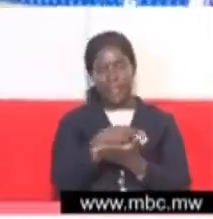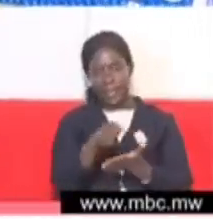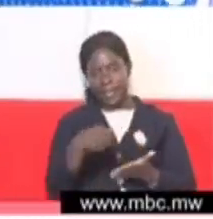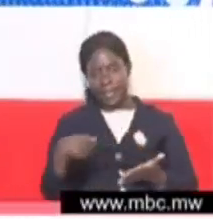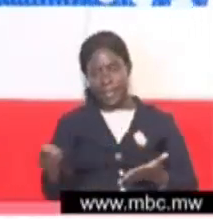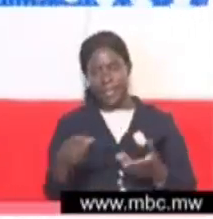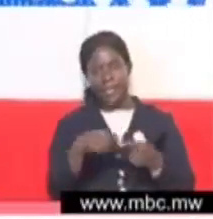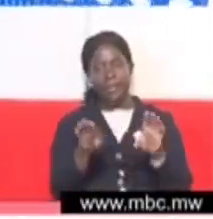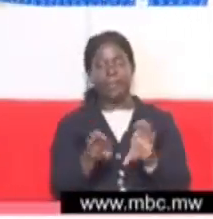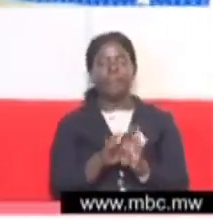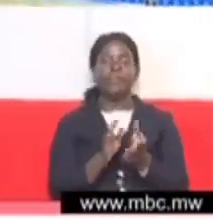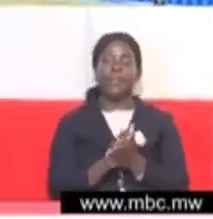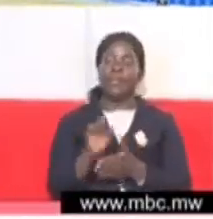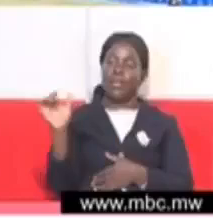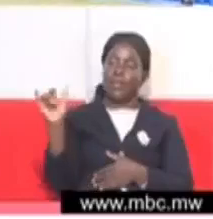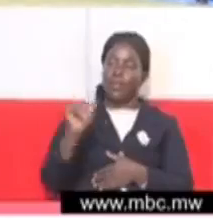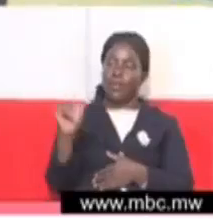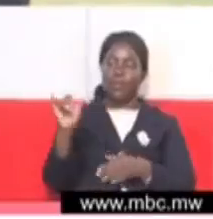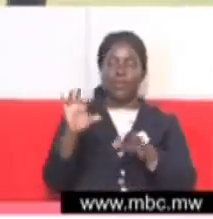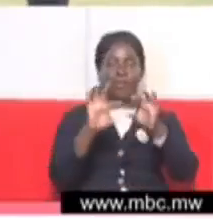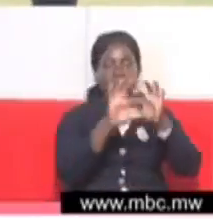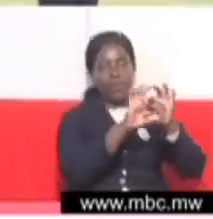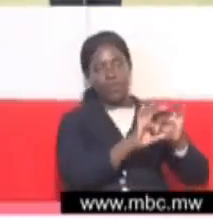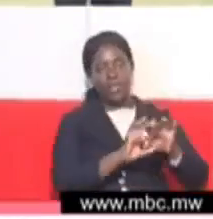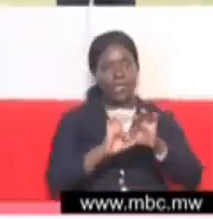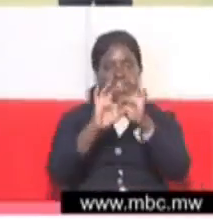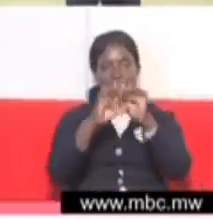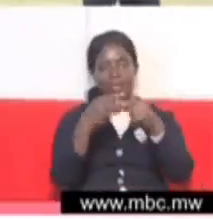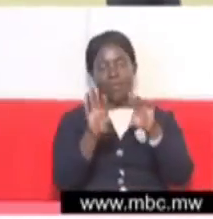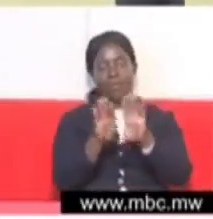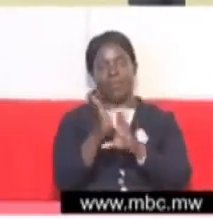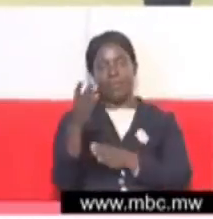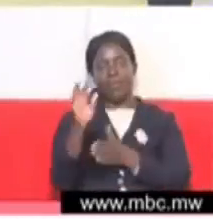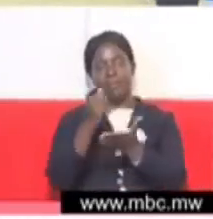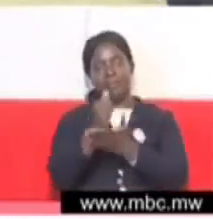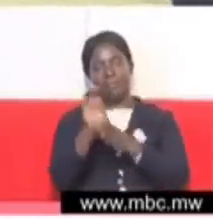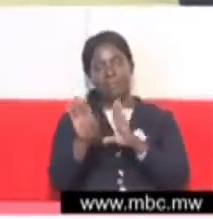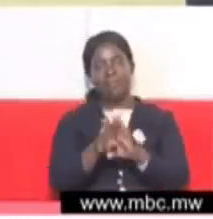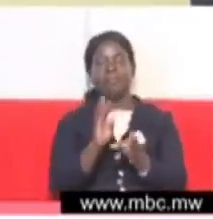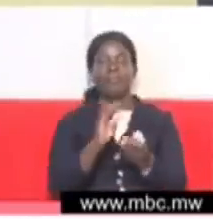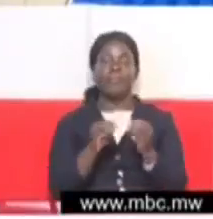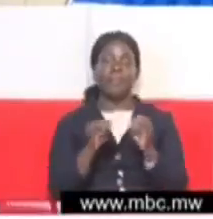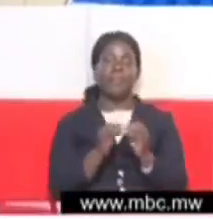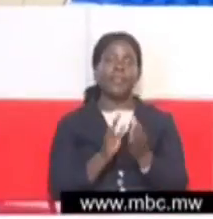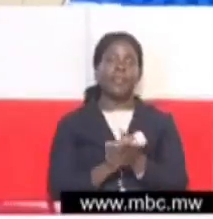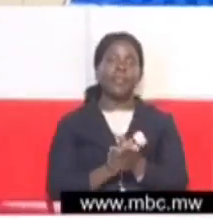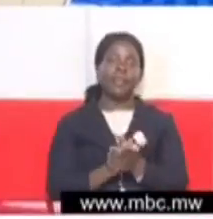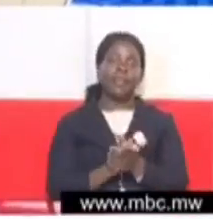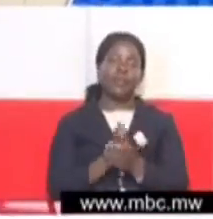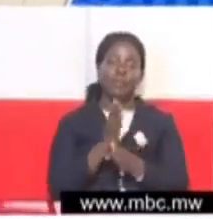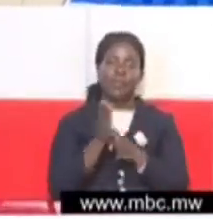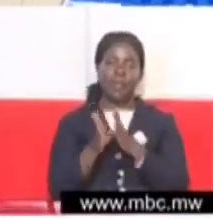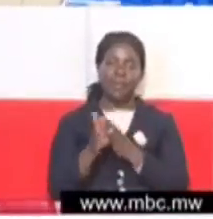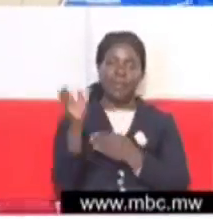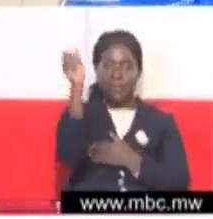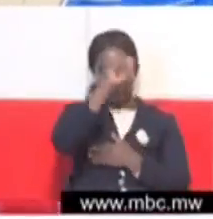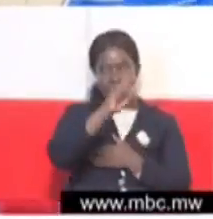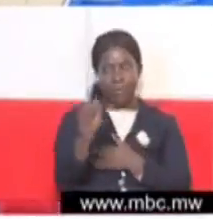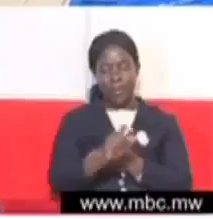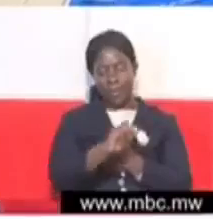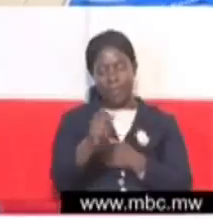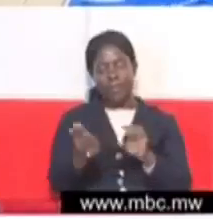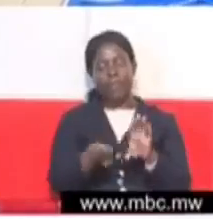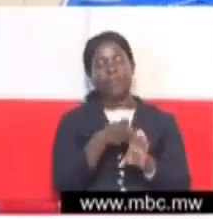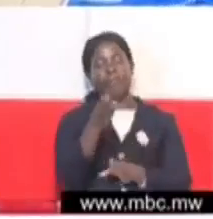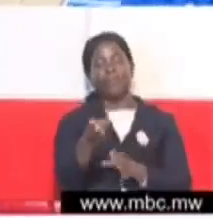and Diocesan Youth Coordinator, among others. He also helped in establishment of Bishop Mtekateka Secondary School. Right Reverend Kaulanda